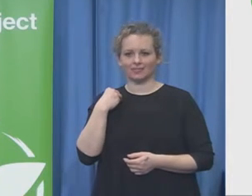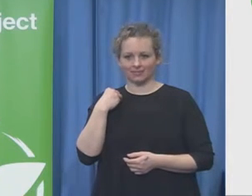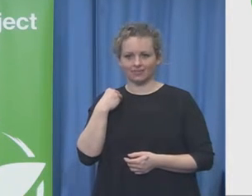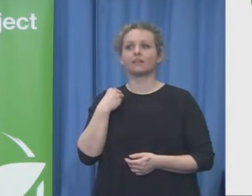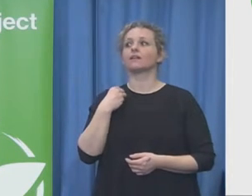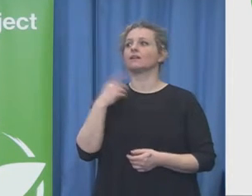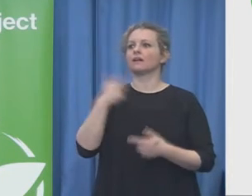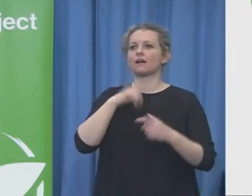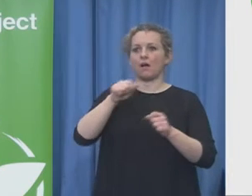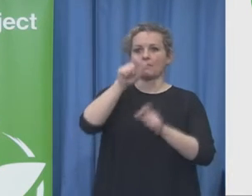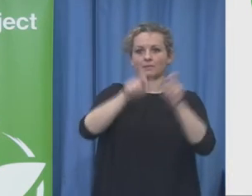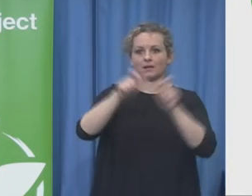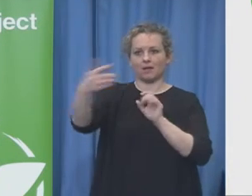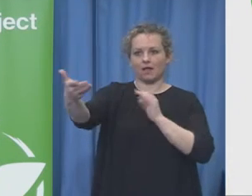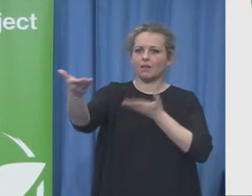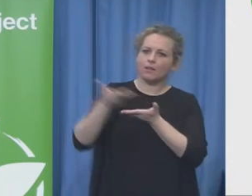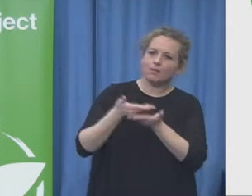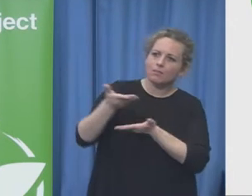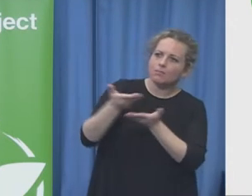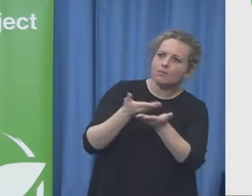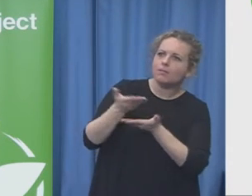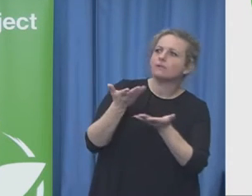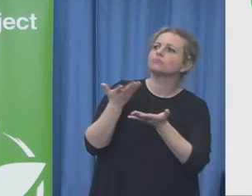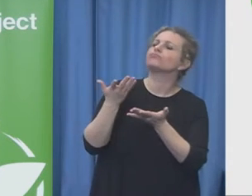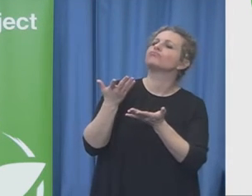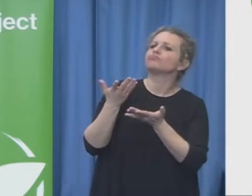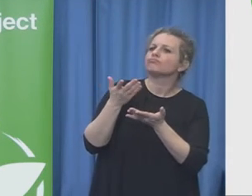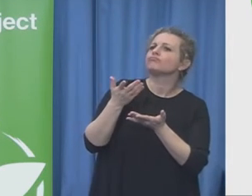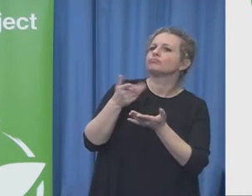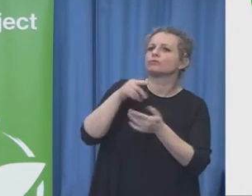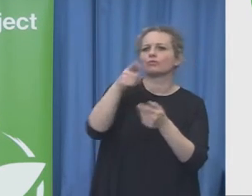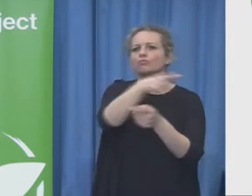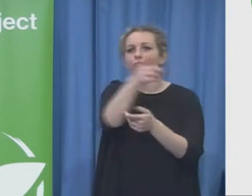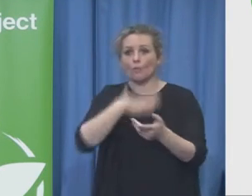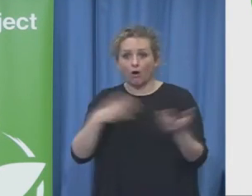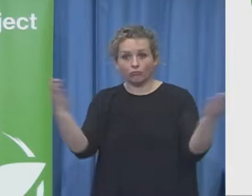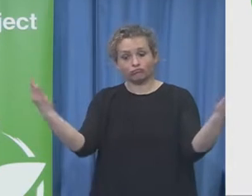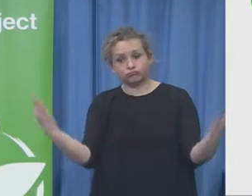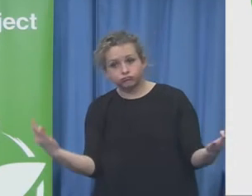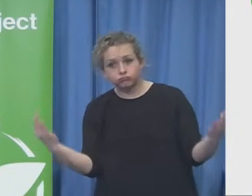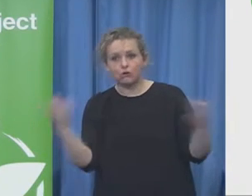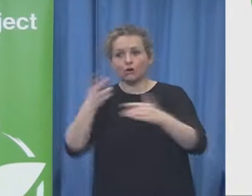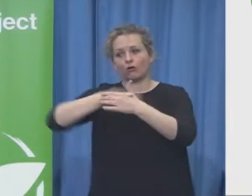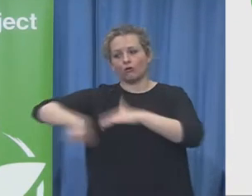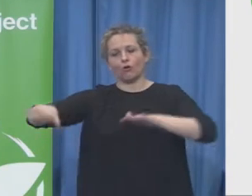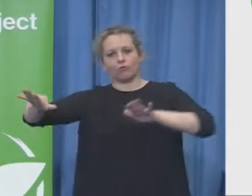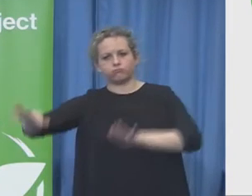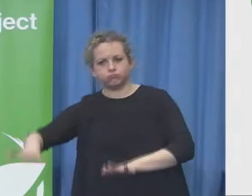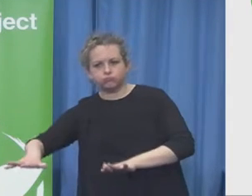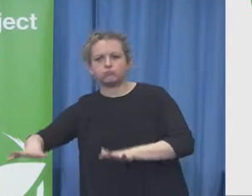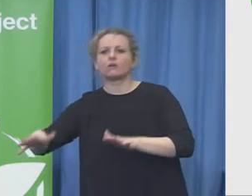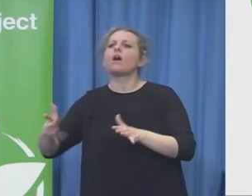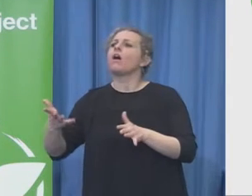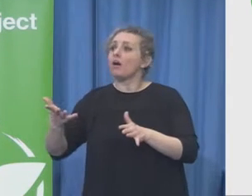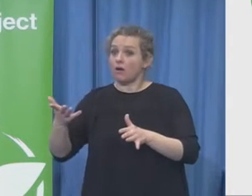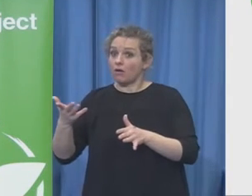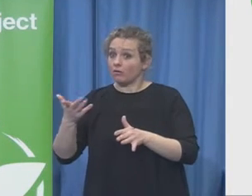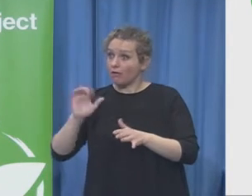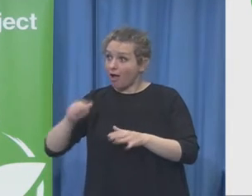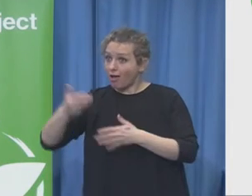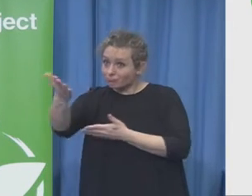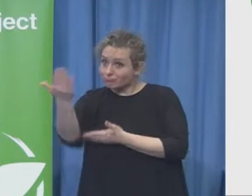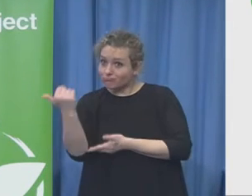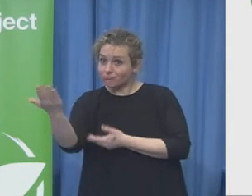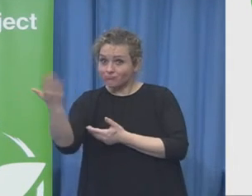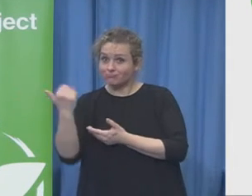our journey for today, of this conference, for an engaging, mindful interaction, I